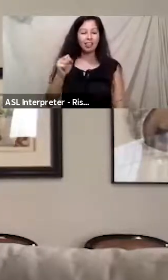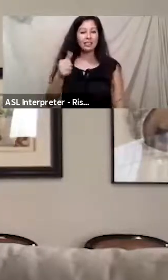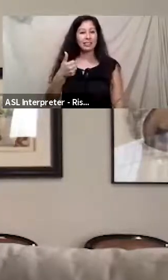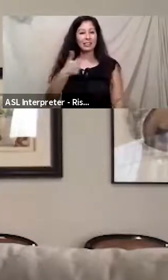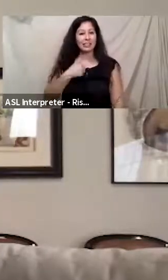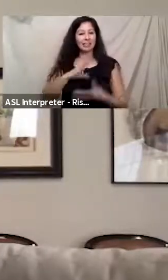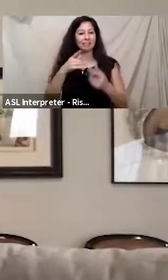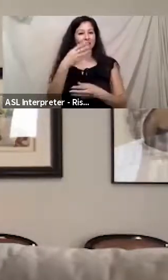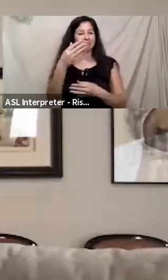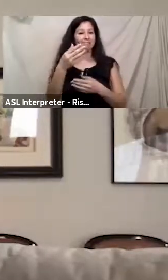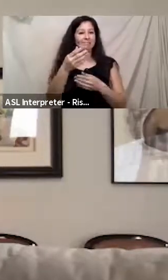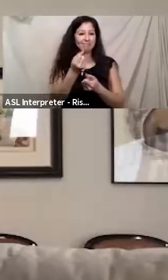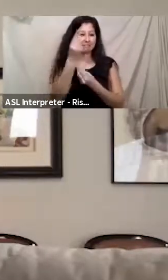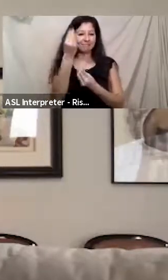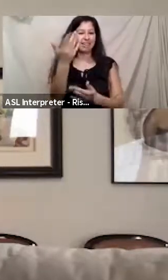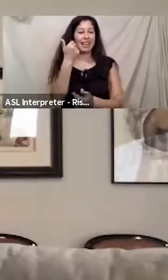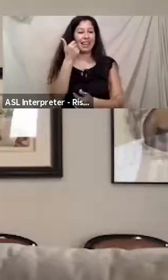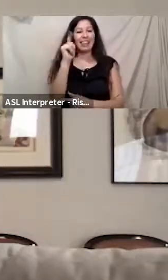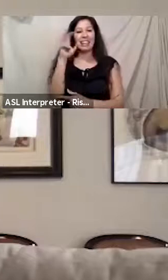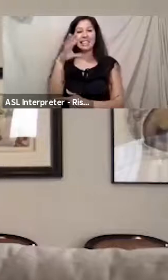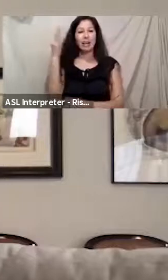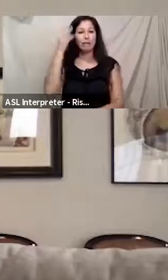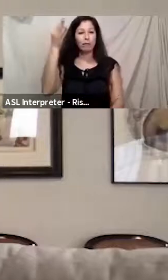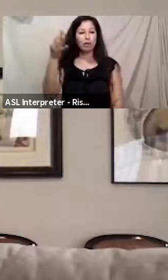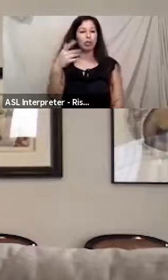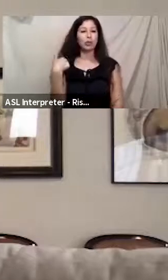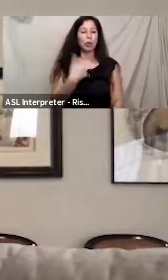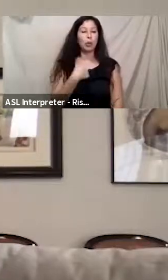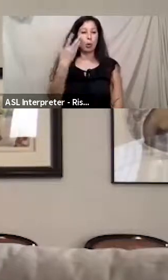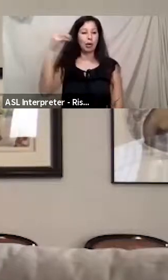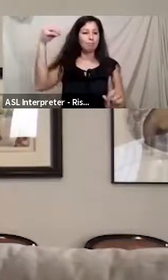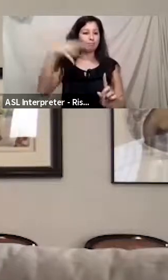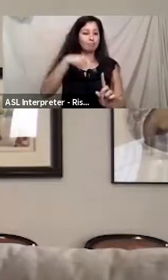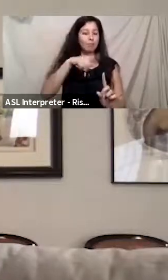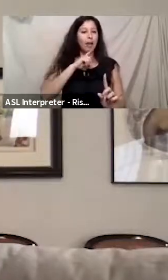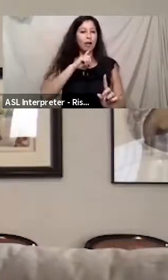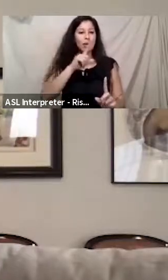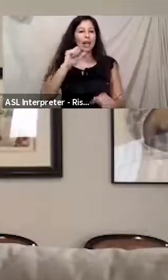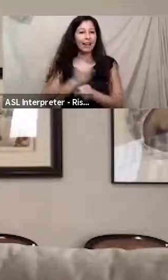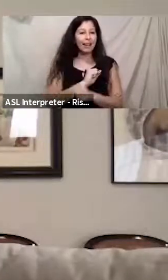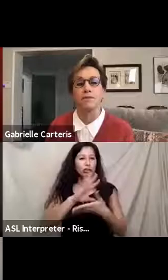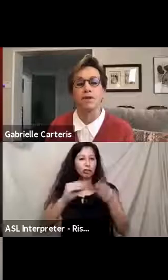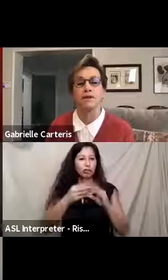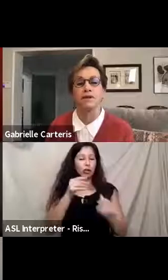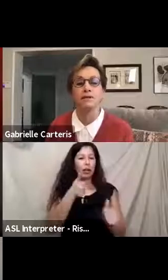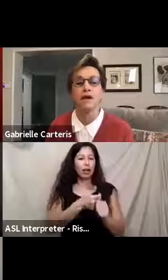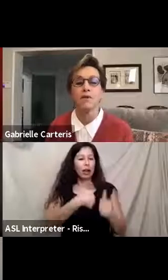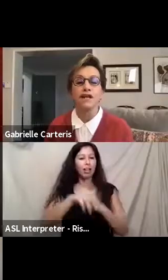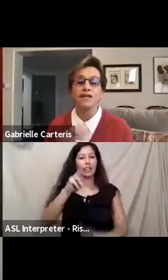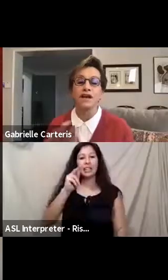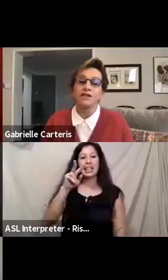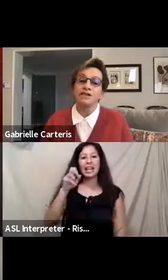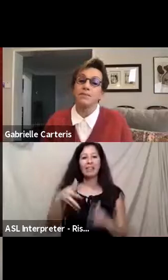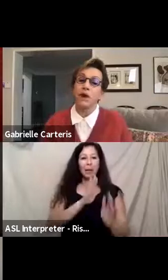and Future. We're actually here to shine a light on crafting genuine and authentic stories of Native Americans.